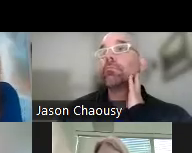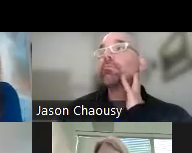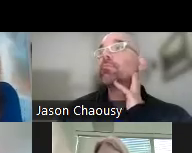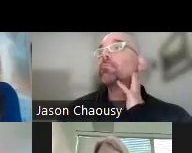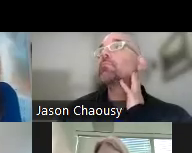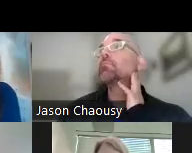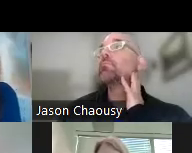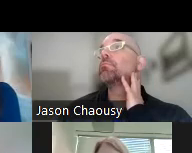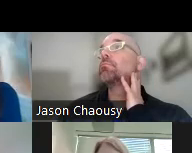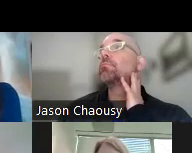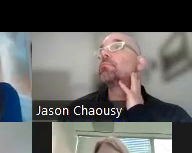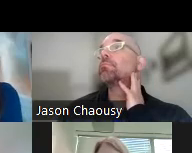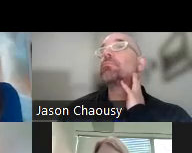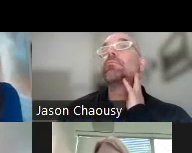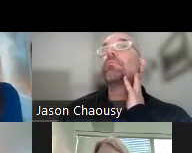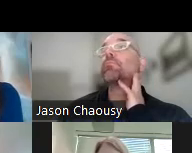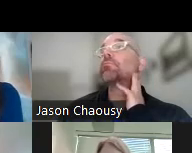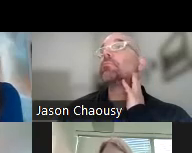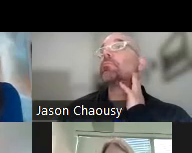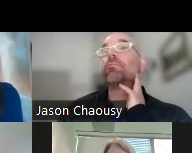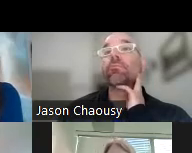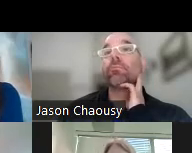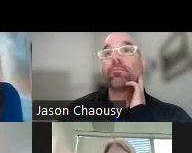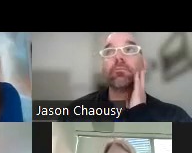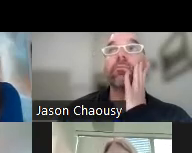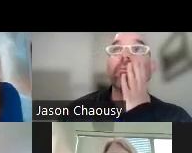Please raise your hand if you would like to volunteer.